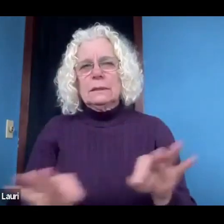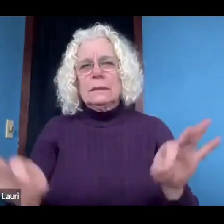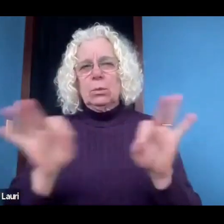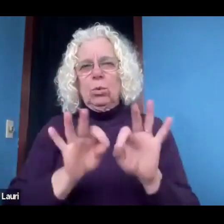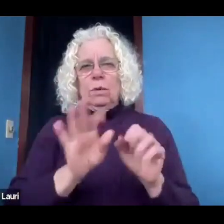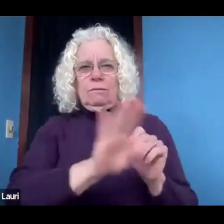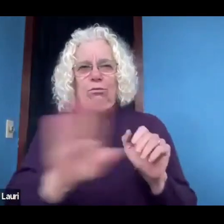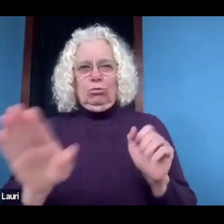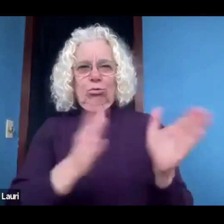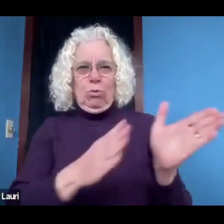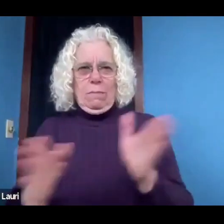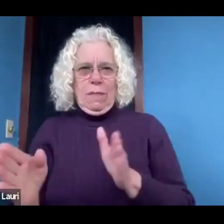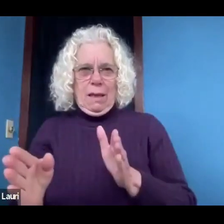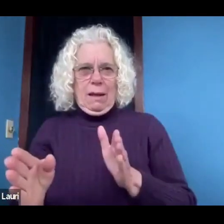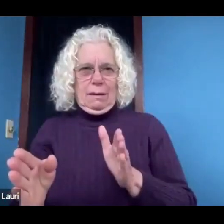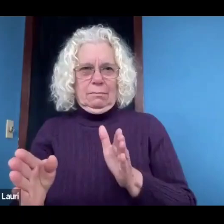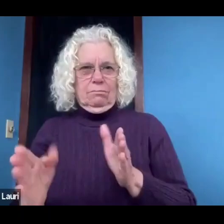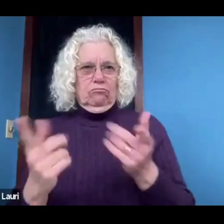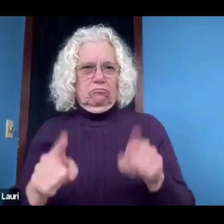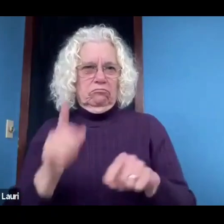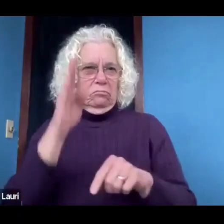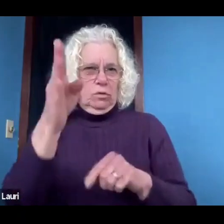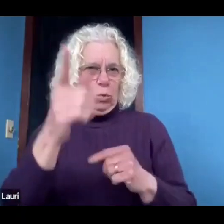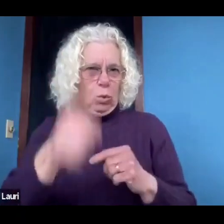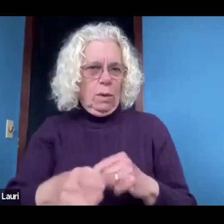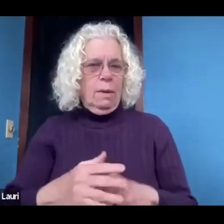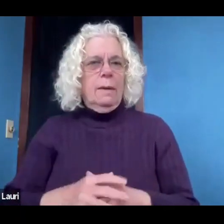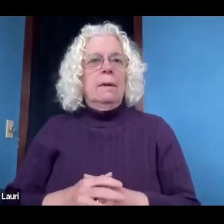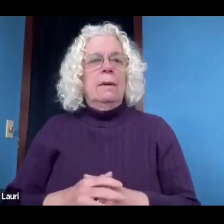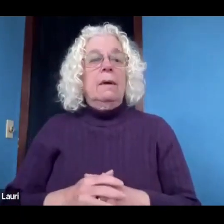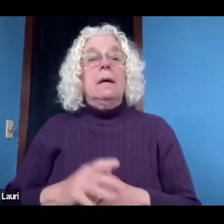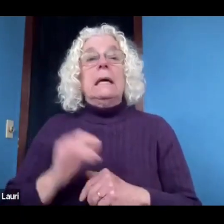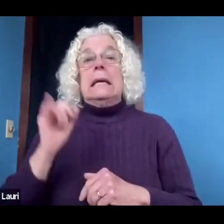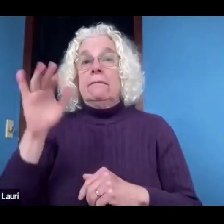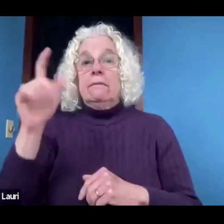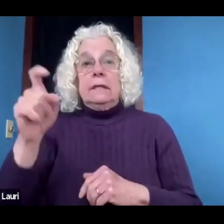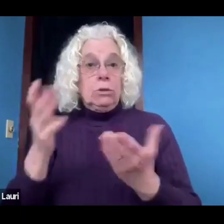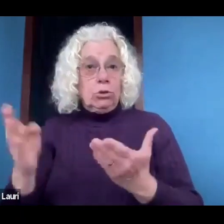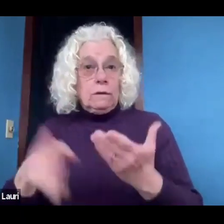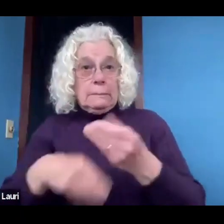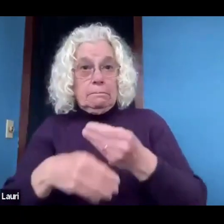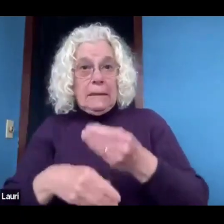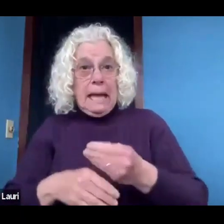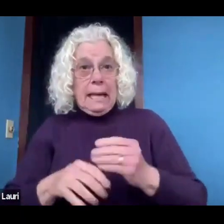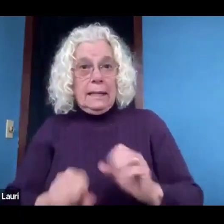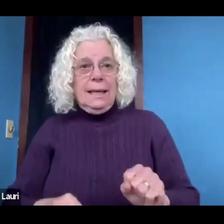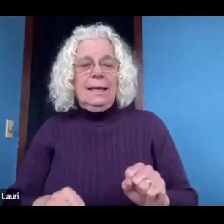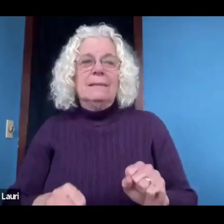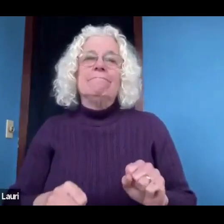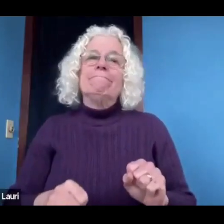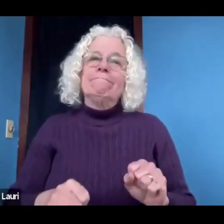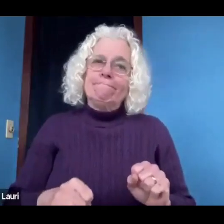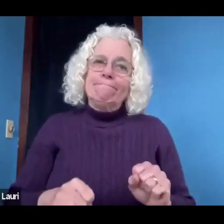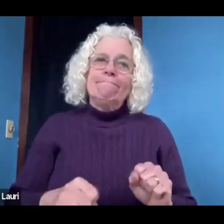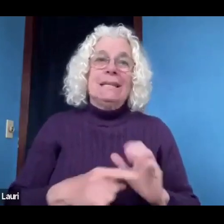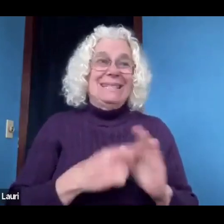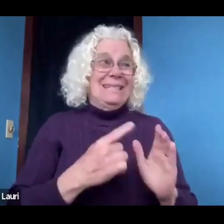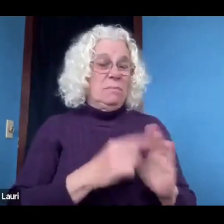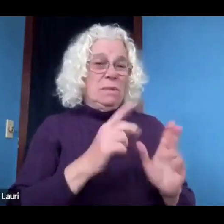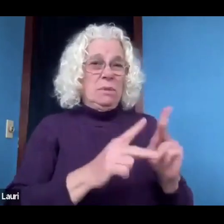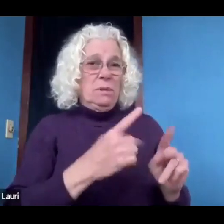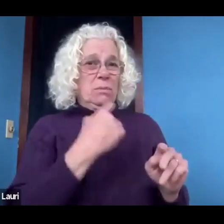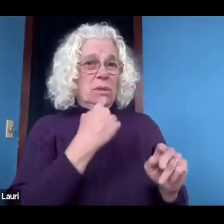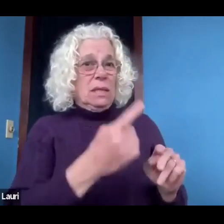planning your future and allowing you to add services as needed rather than we often end up talking with somebody when